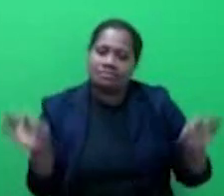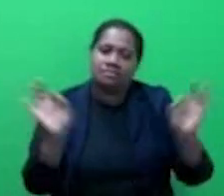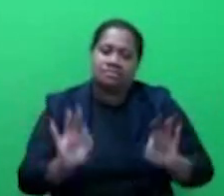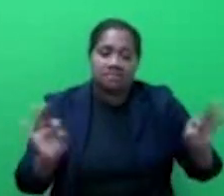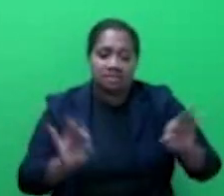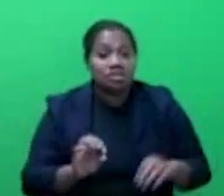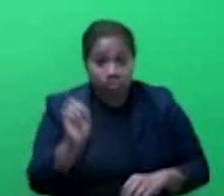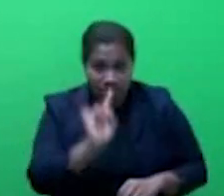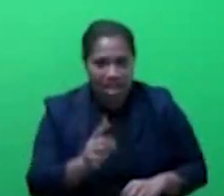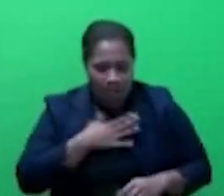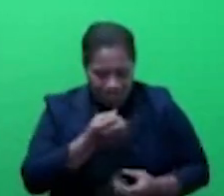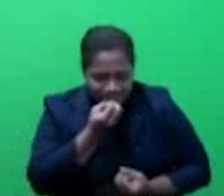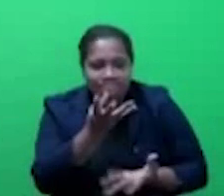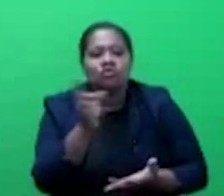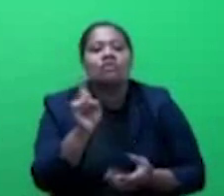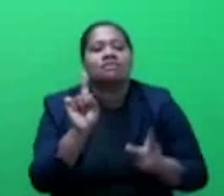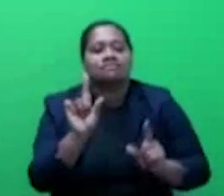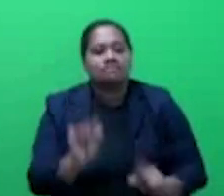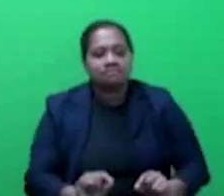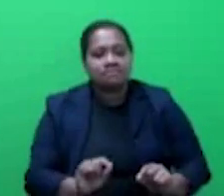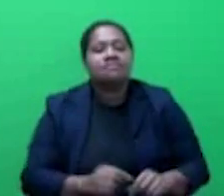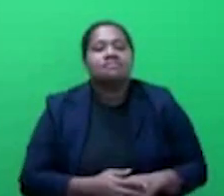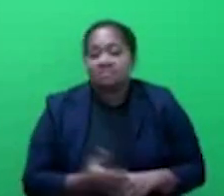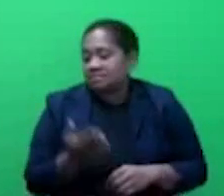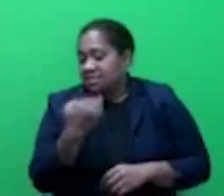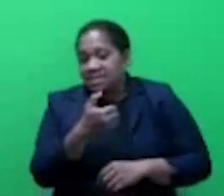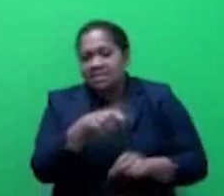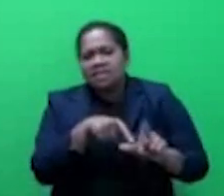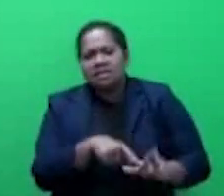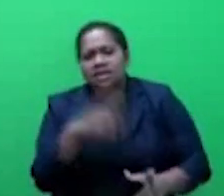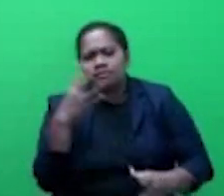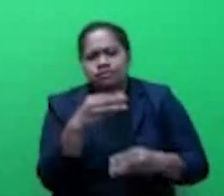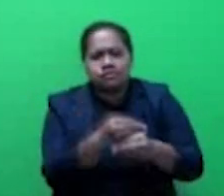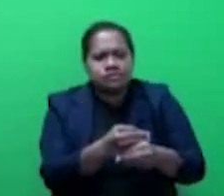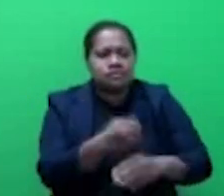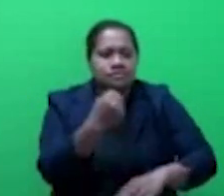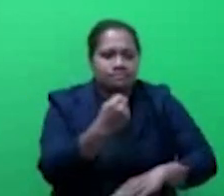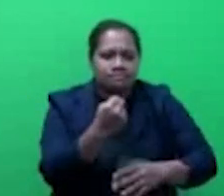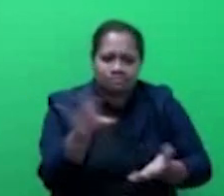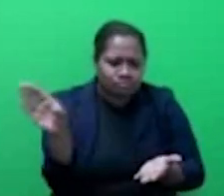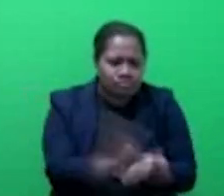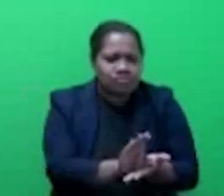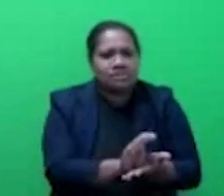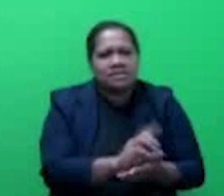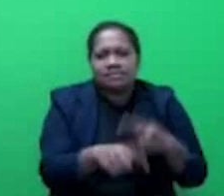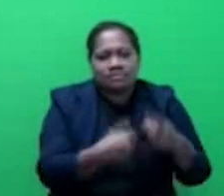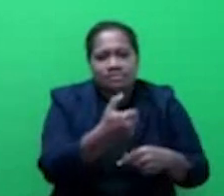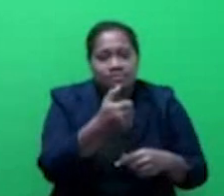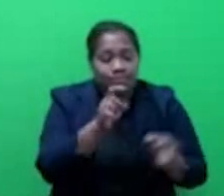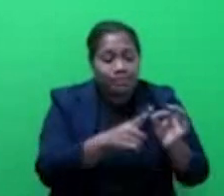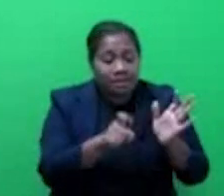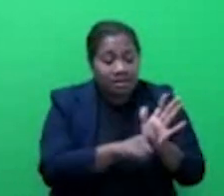have done. In last 6 years, total government grant to PRB was over 16 million for